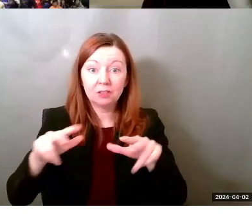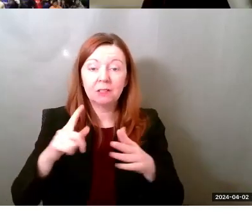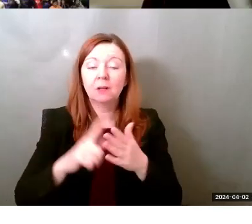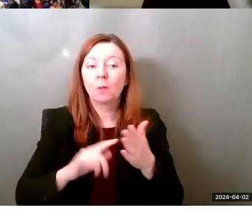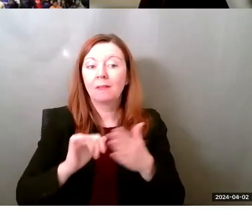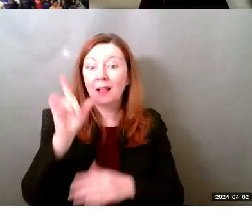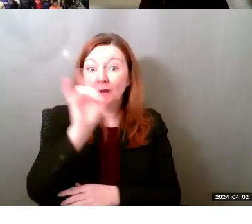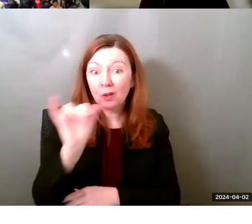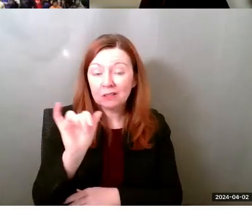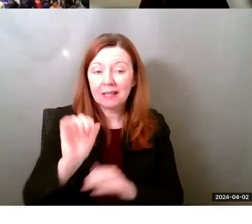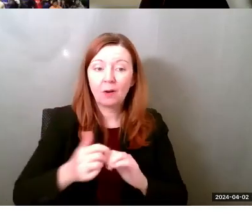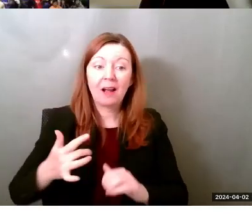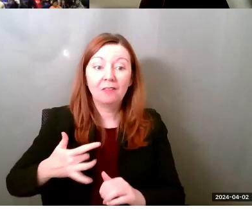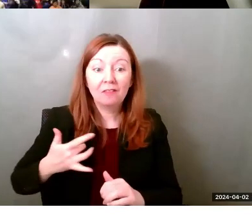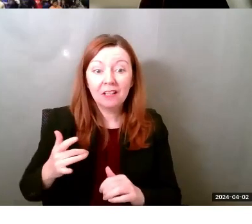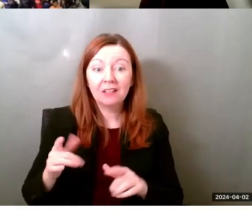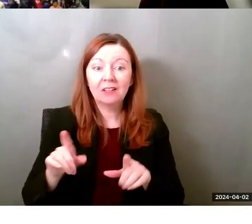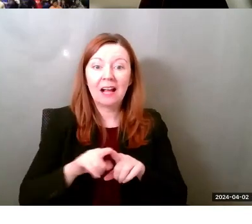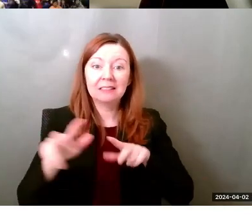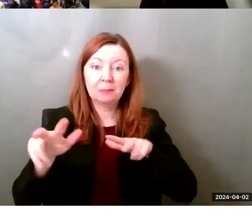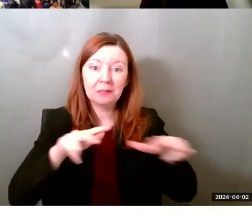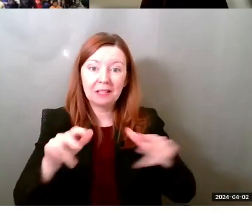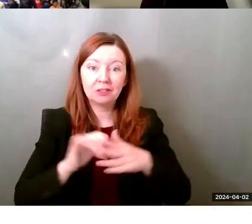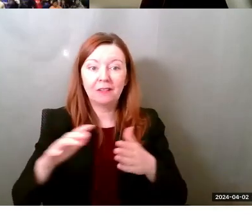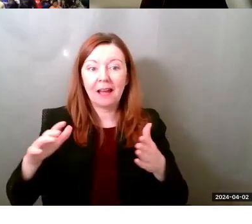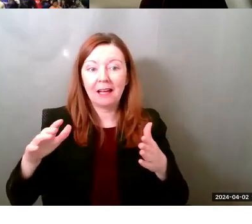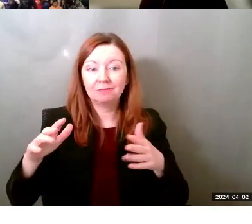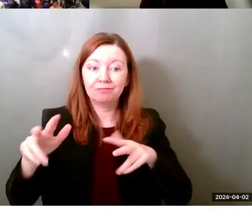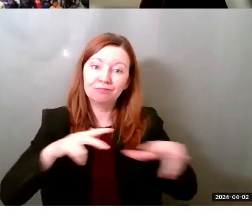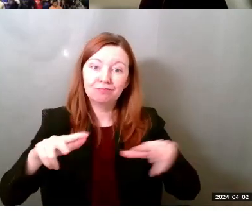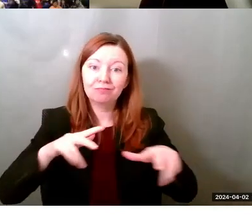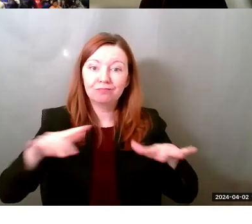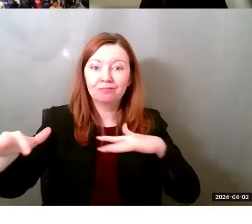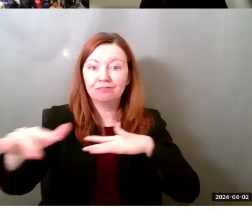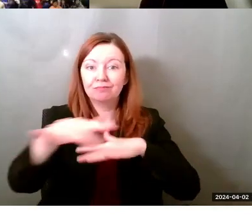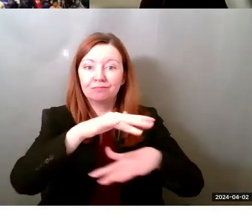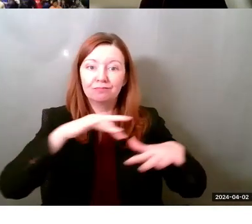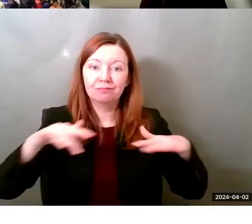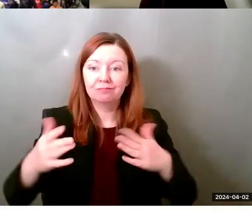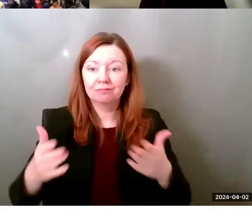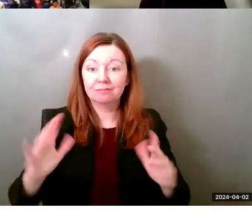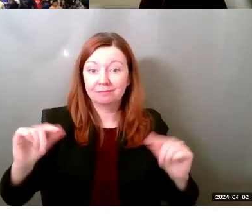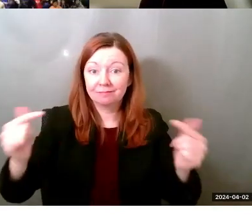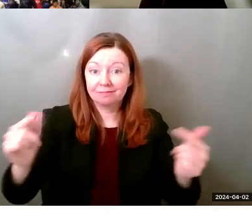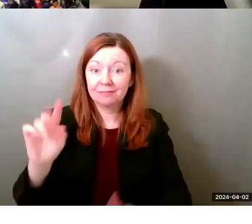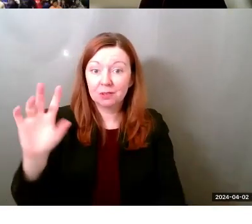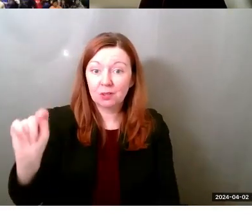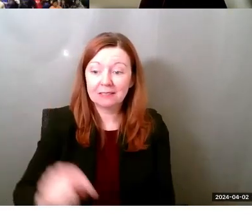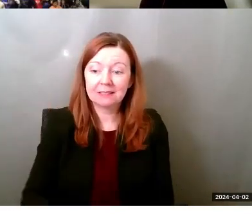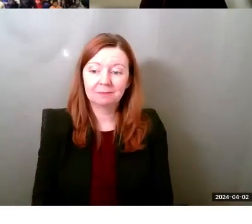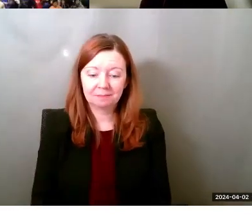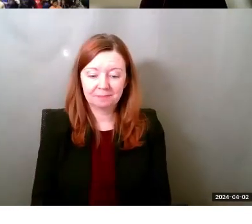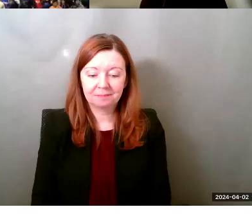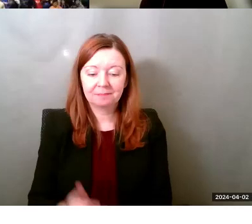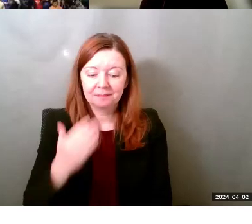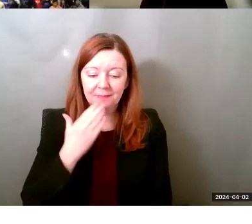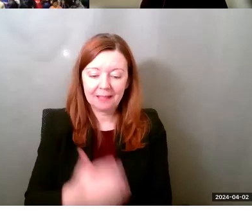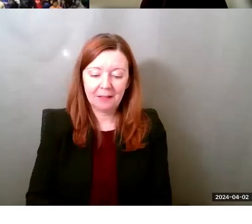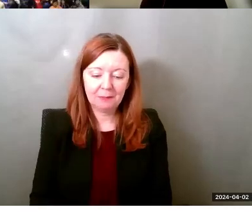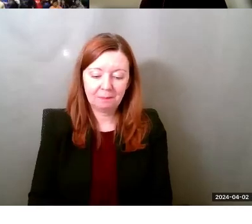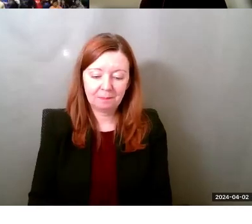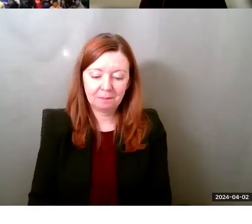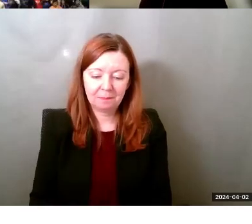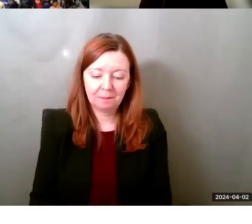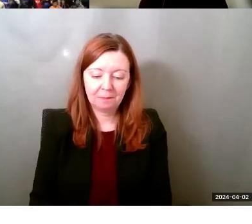or feel as a pedestrian that moves through these intersections and along these sidewalks. So Trent? Thanks. Thanks,